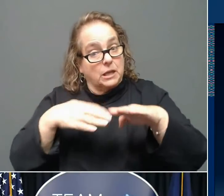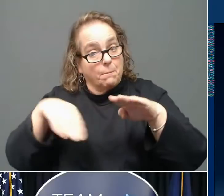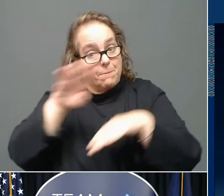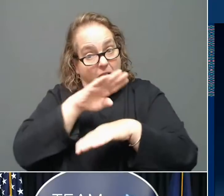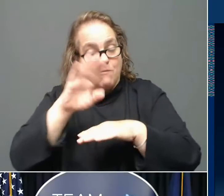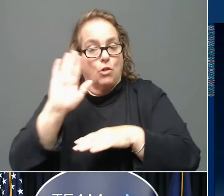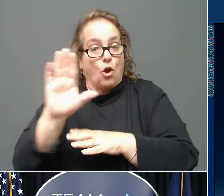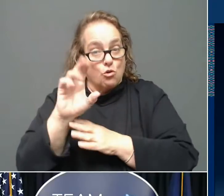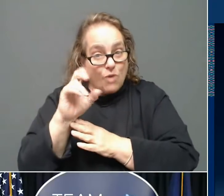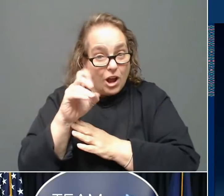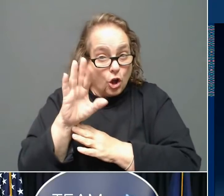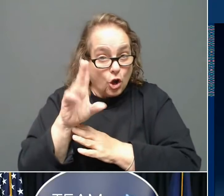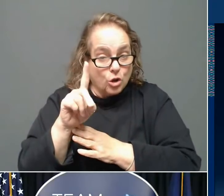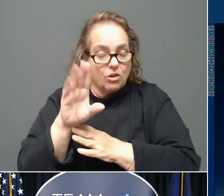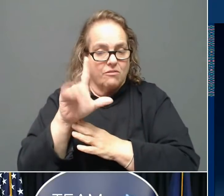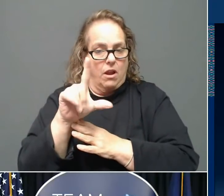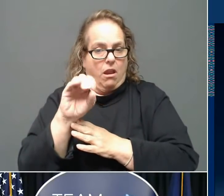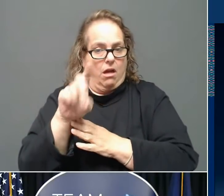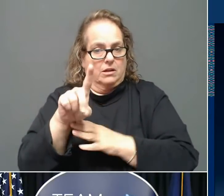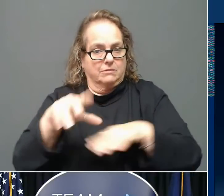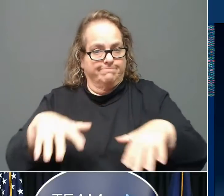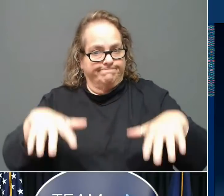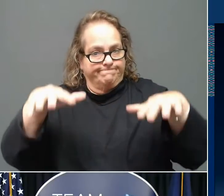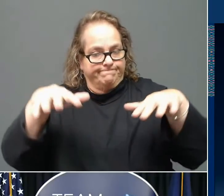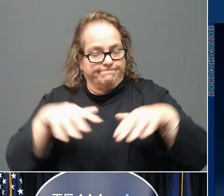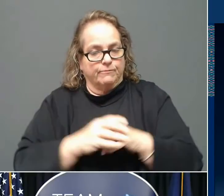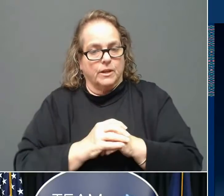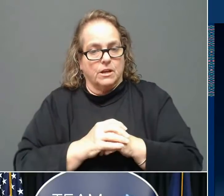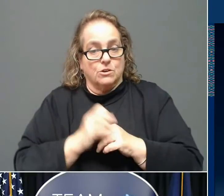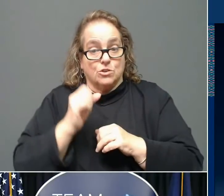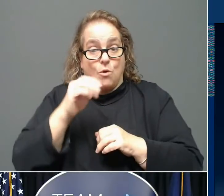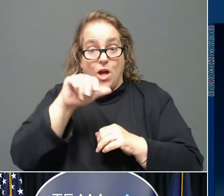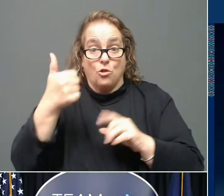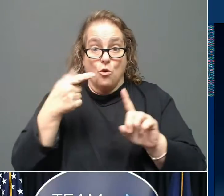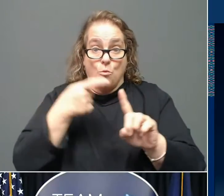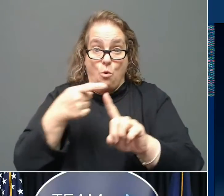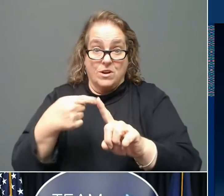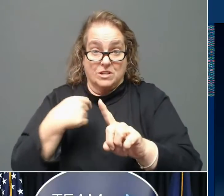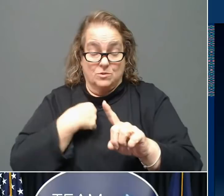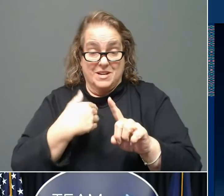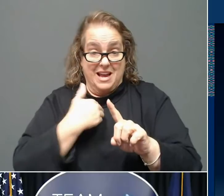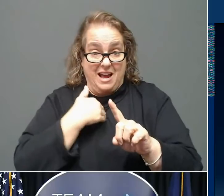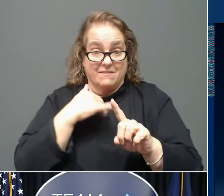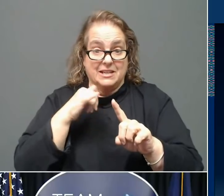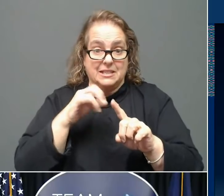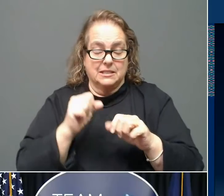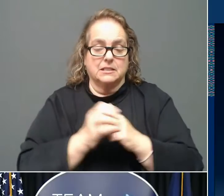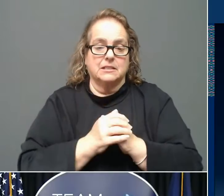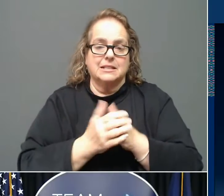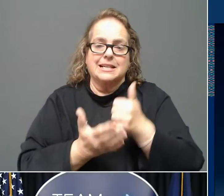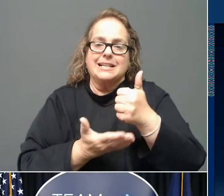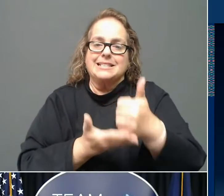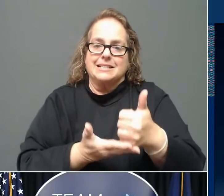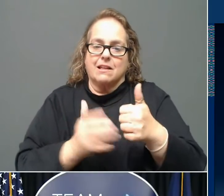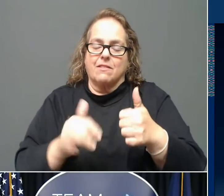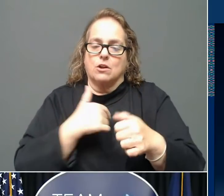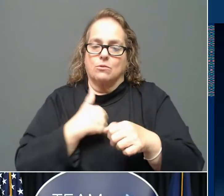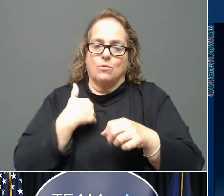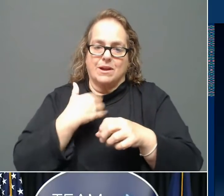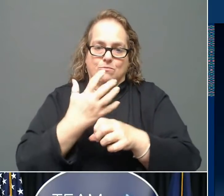So the other points that we have are the assistance that we've received throughout this event.